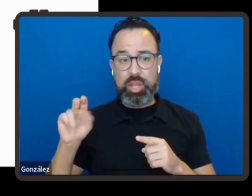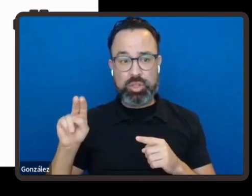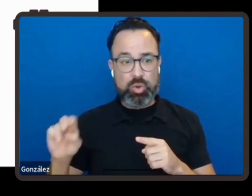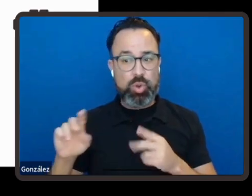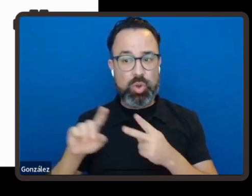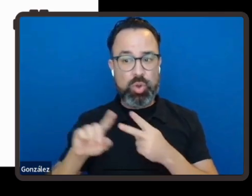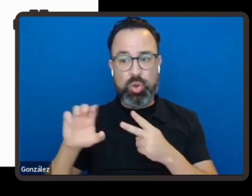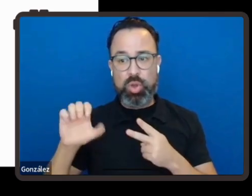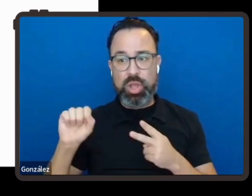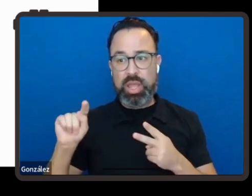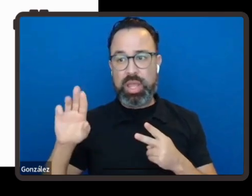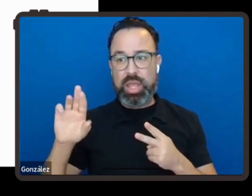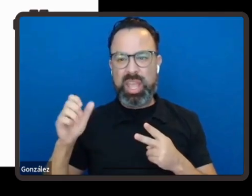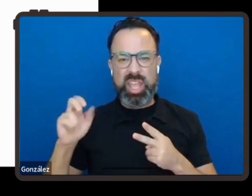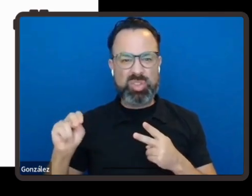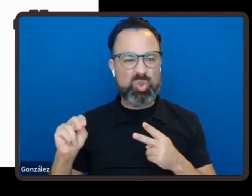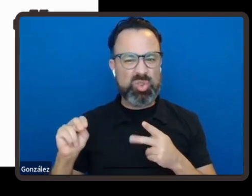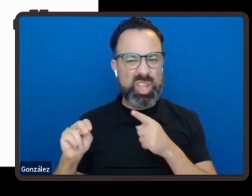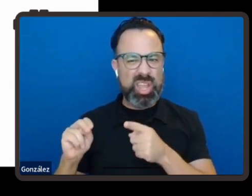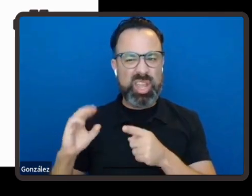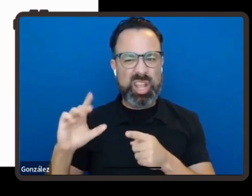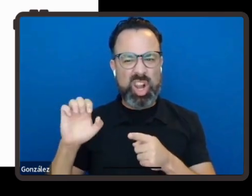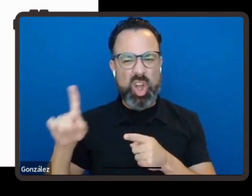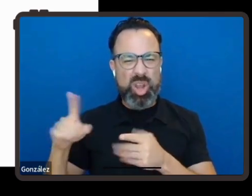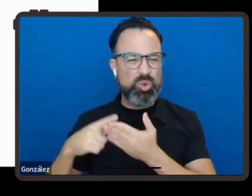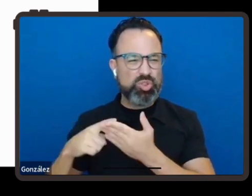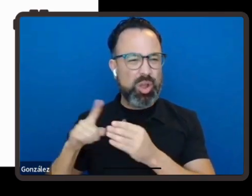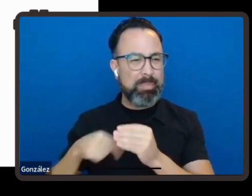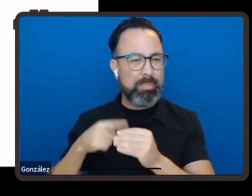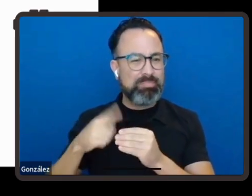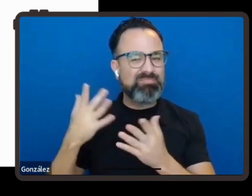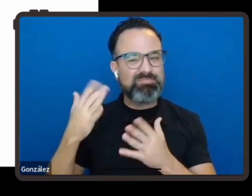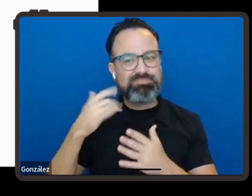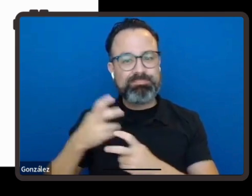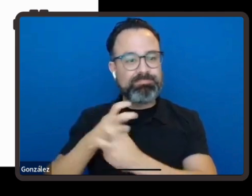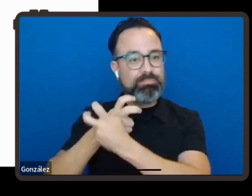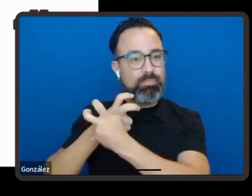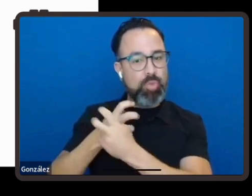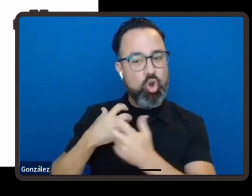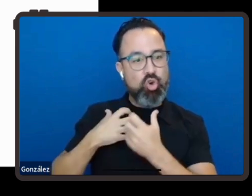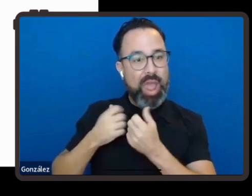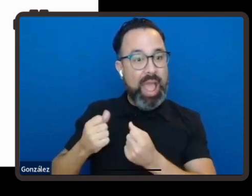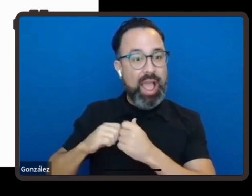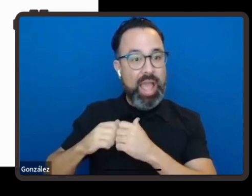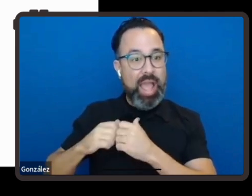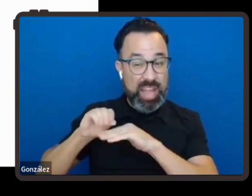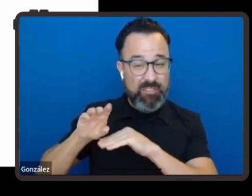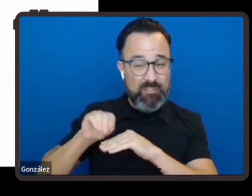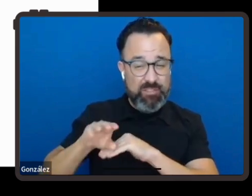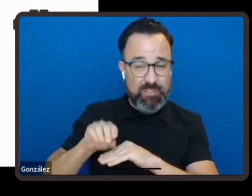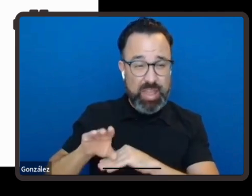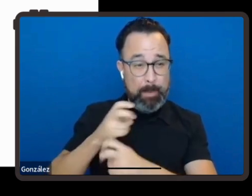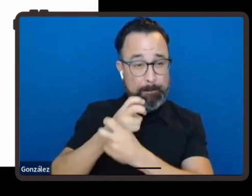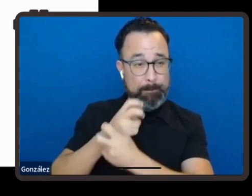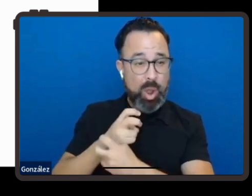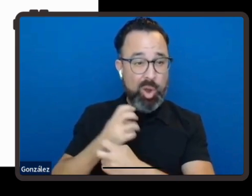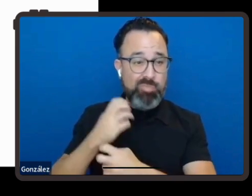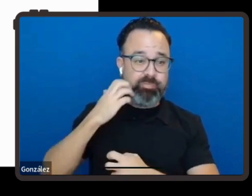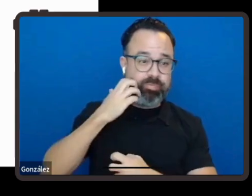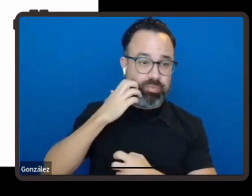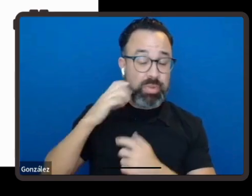those because of the bone health and the and how it can affect bone density. Then you've got